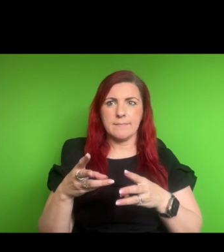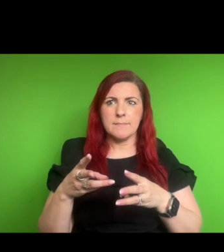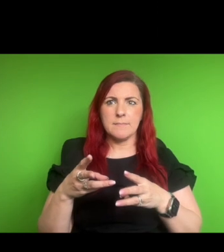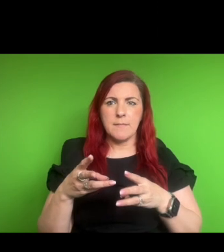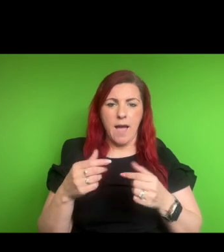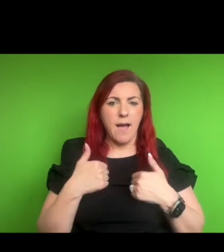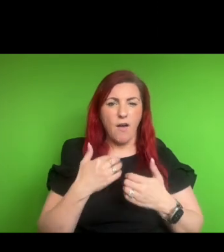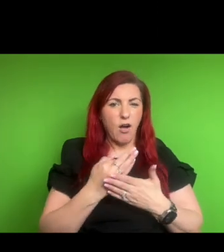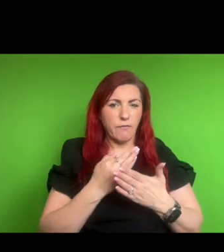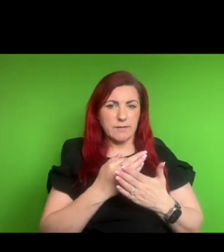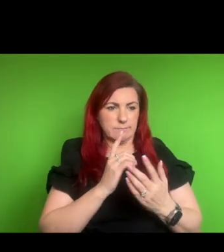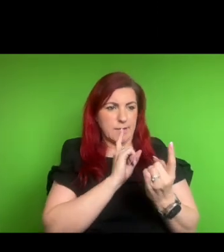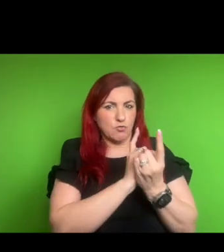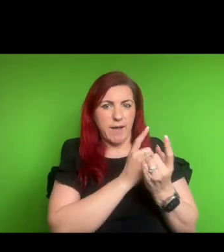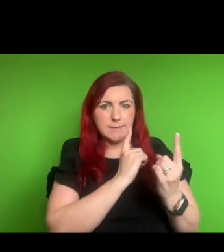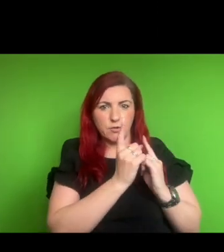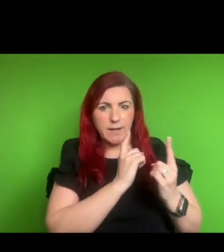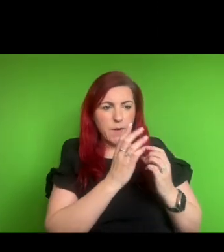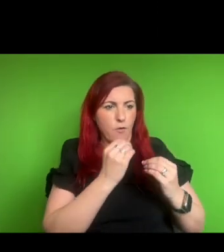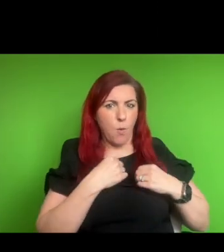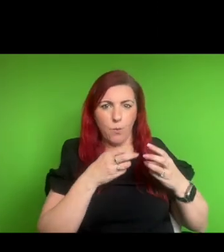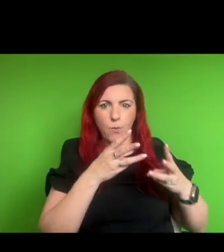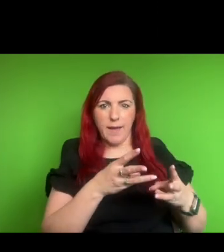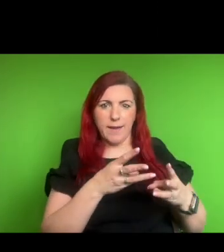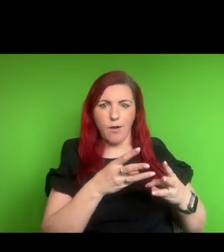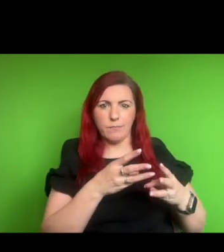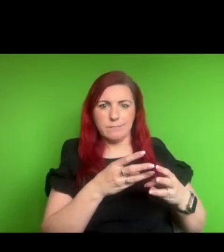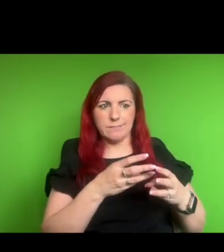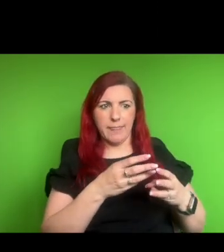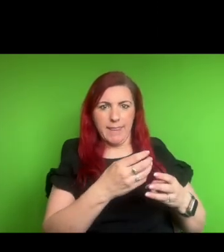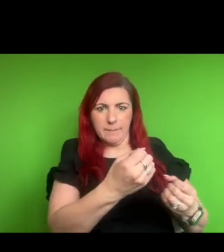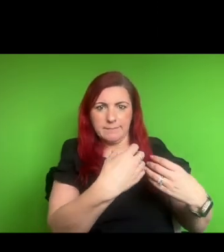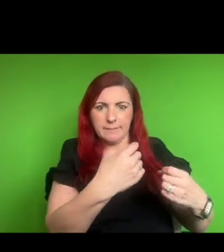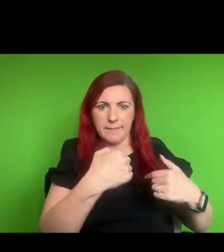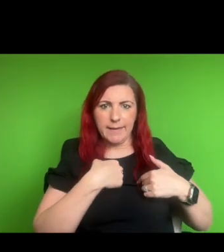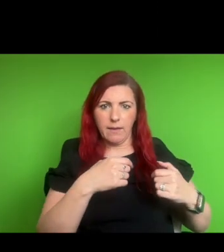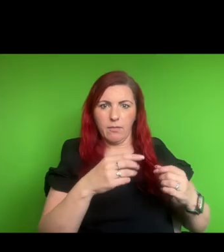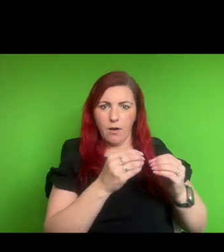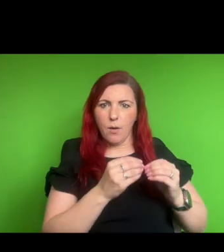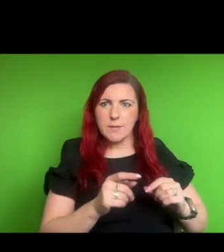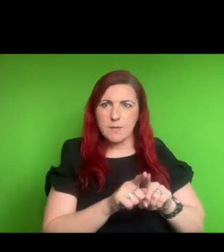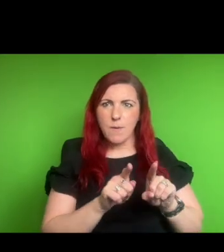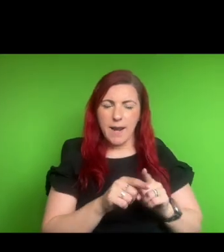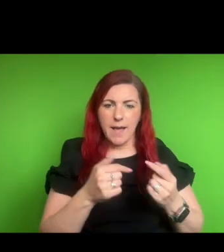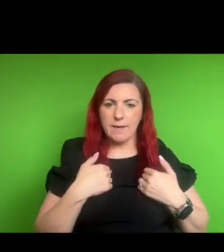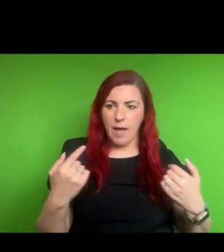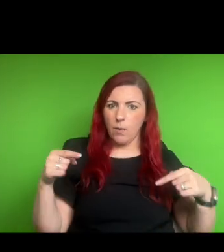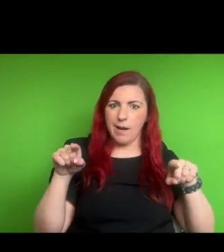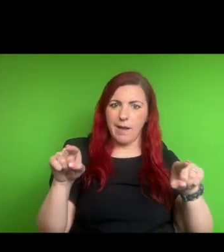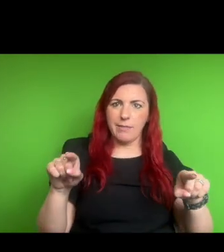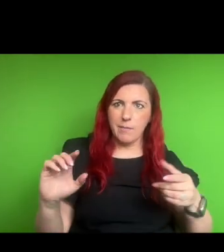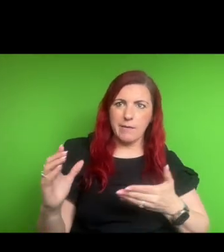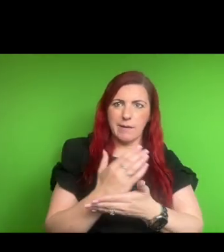with, and we have our own way of introducing those comments. I align them then so that they're produced in the standardized